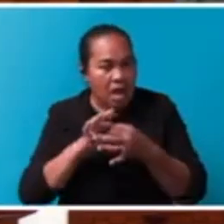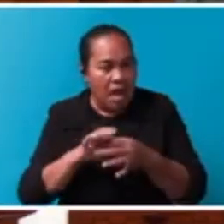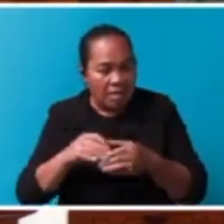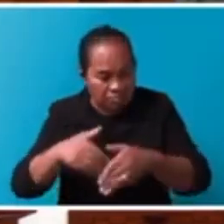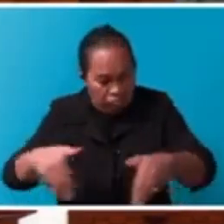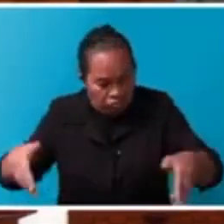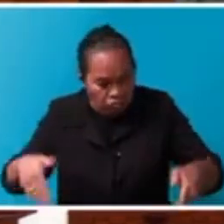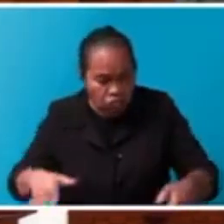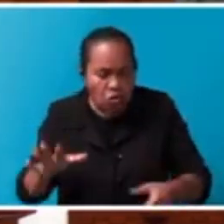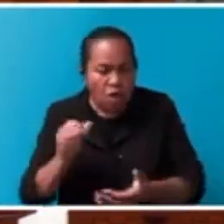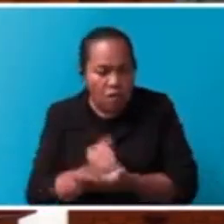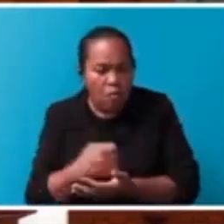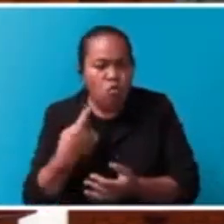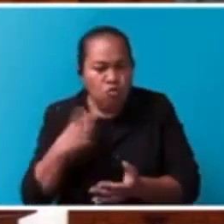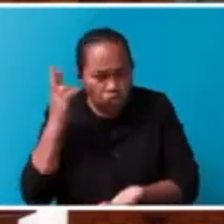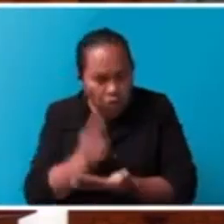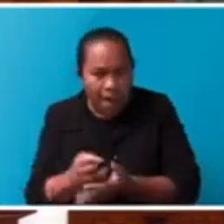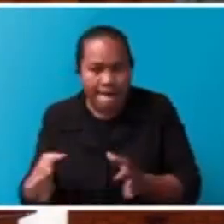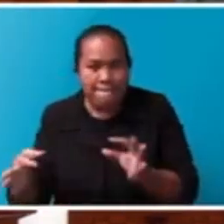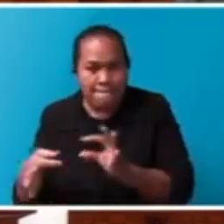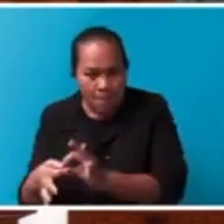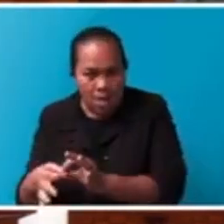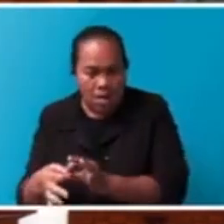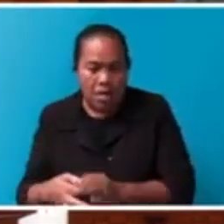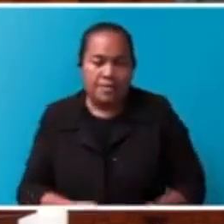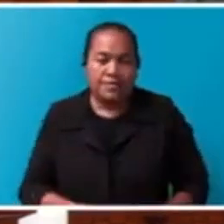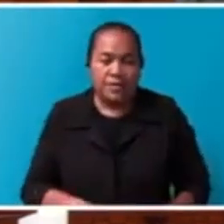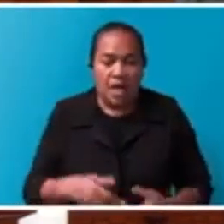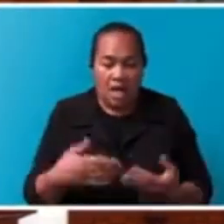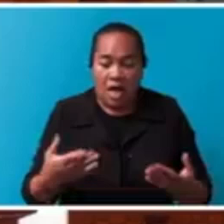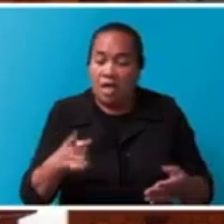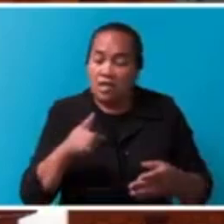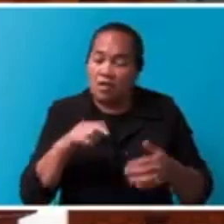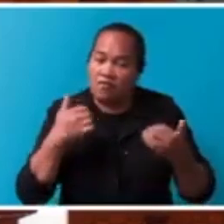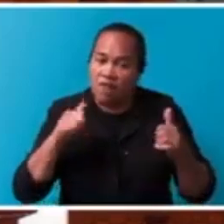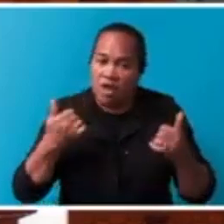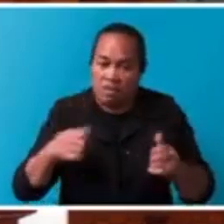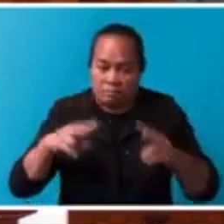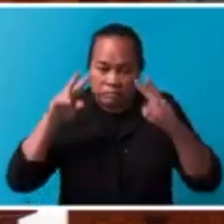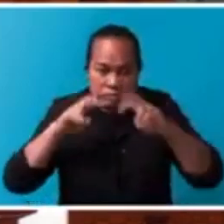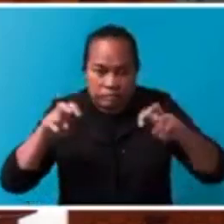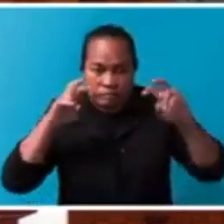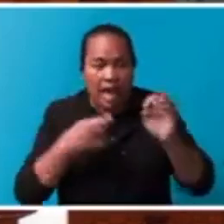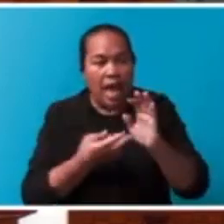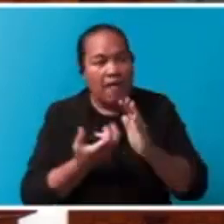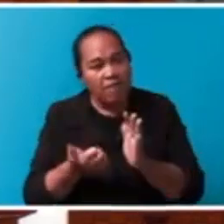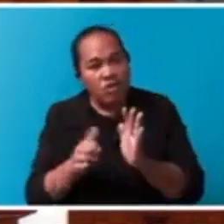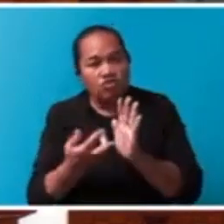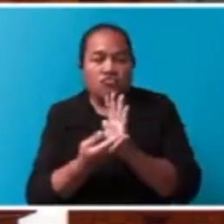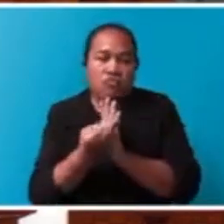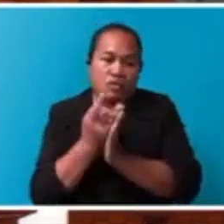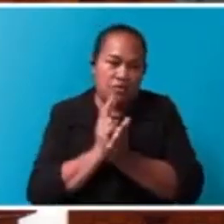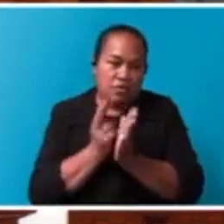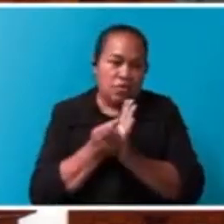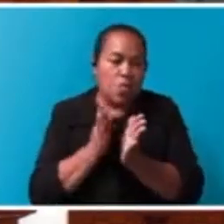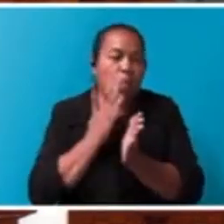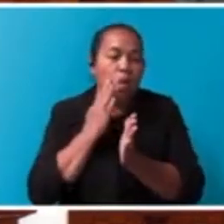owners. The Commission has completed a comprehensive institution review in